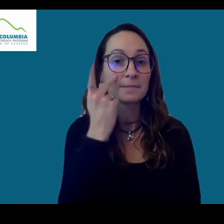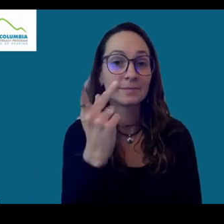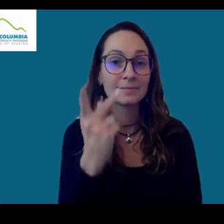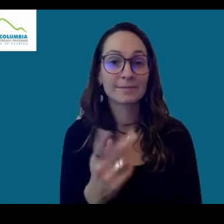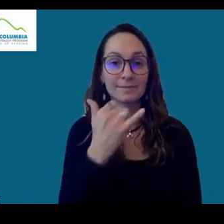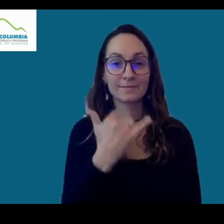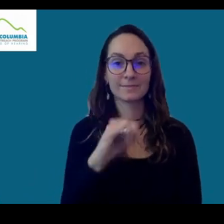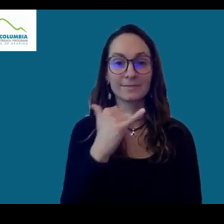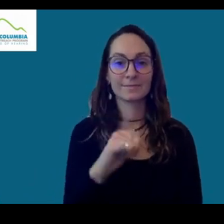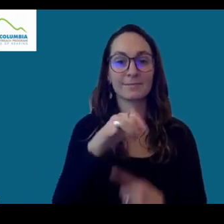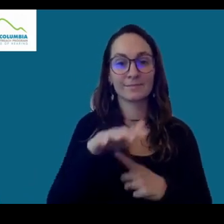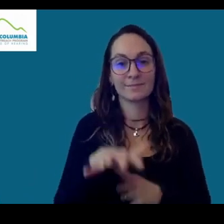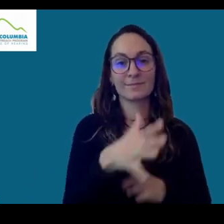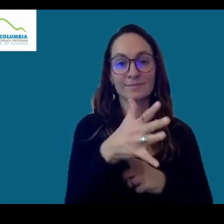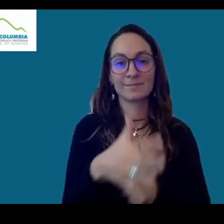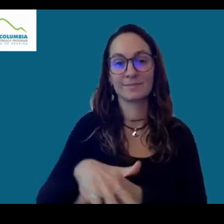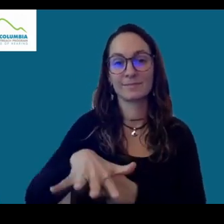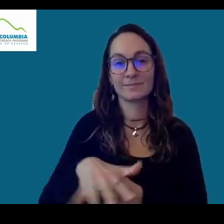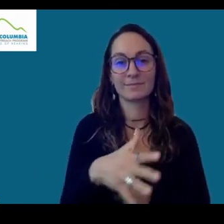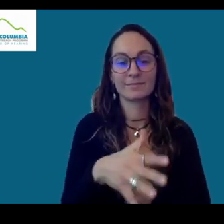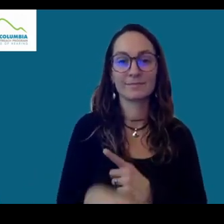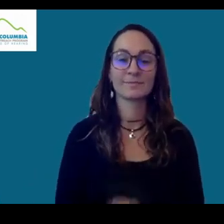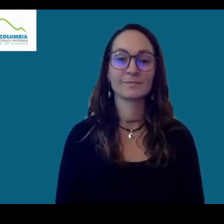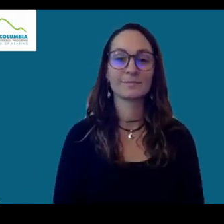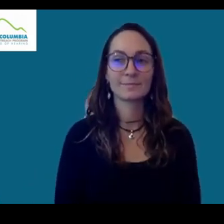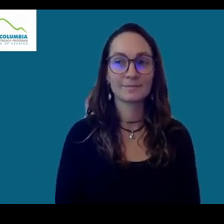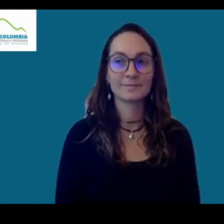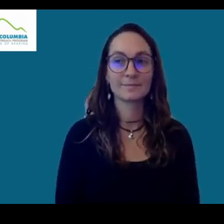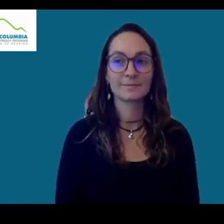I see the yellow leaf.